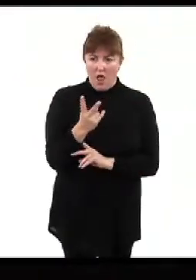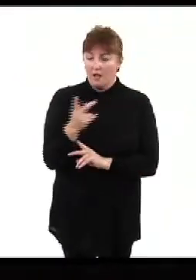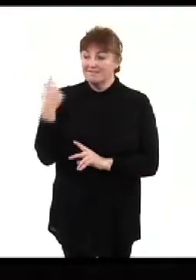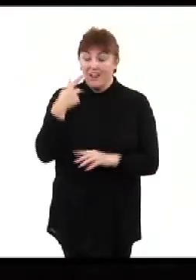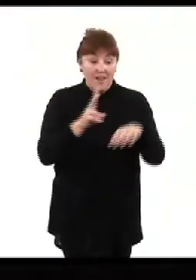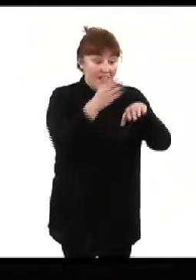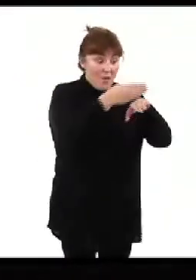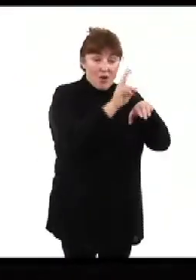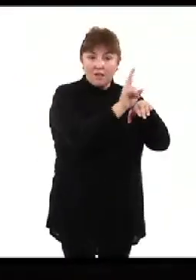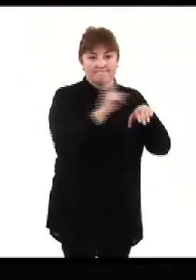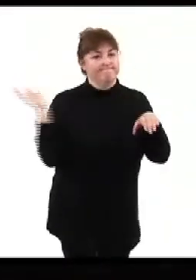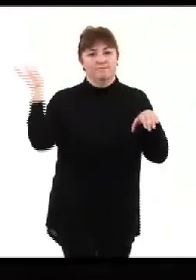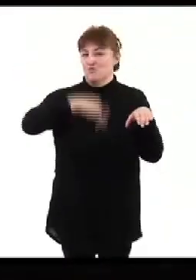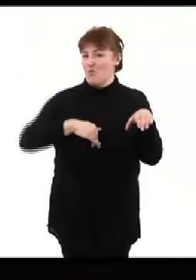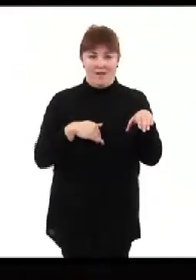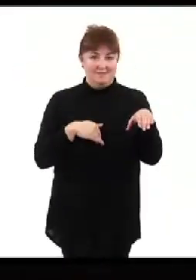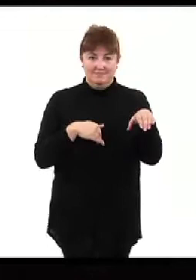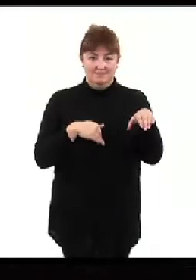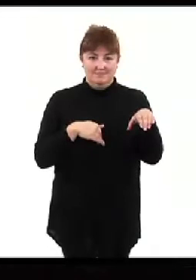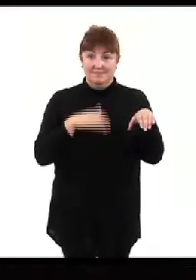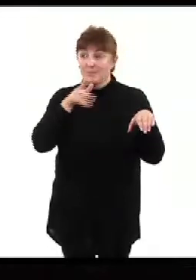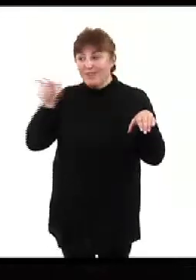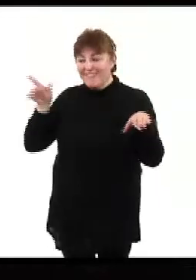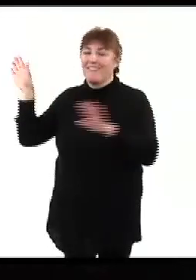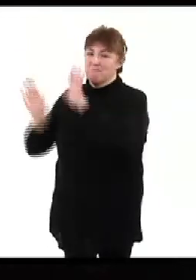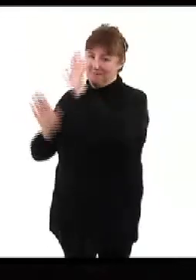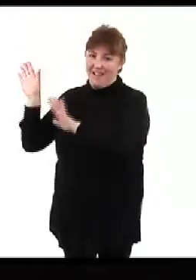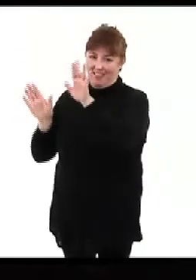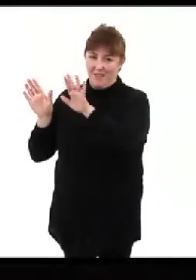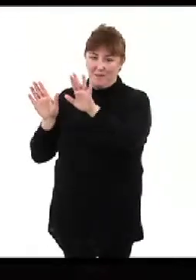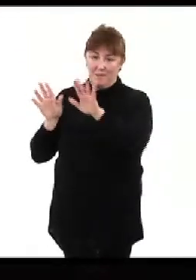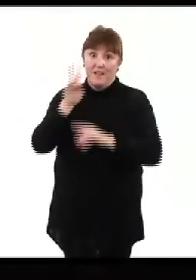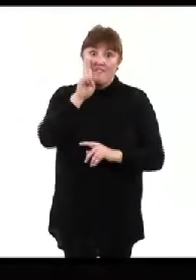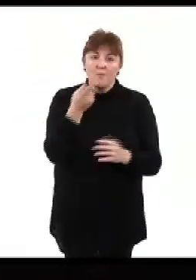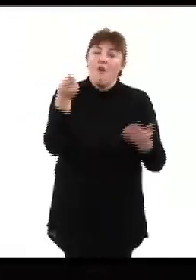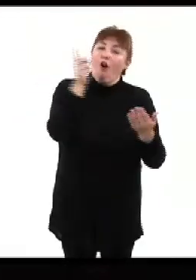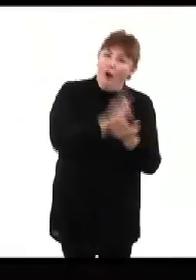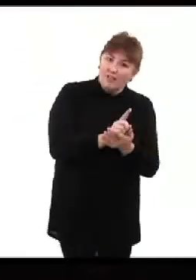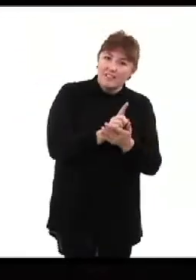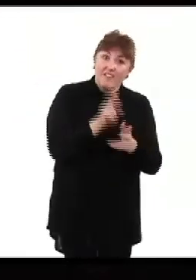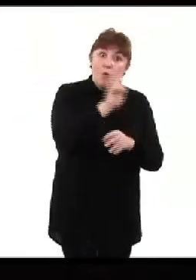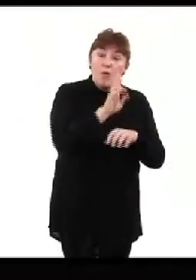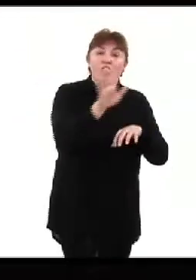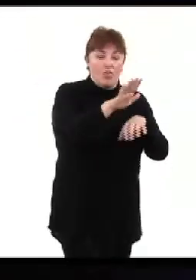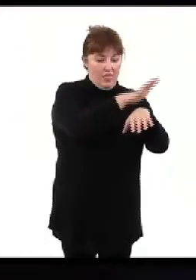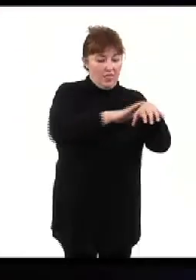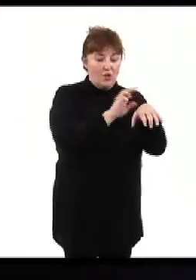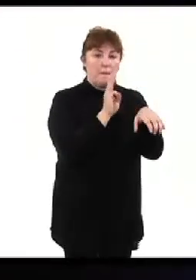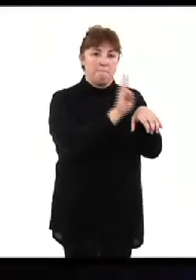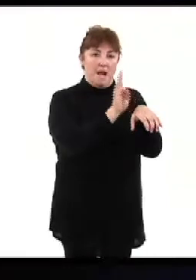same objects, there's no activation in this region, but again, we see activation in parietal